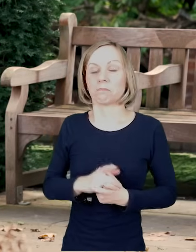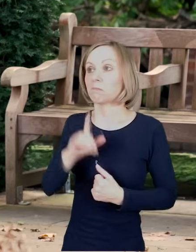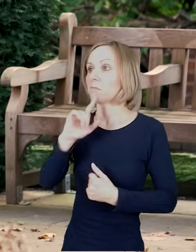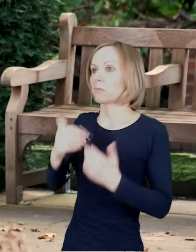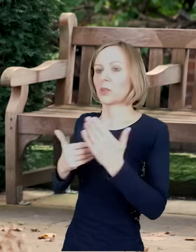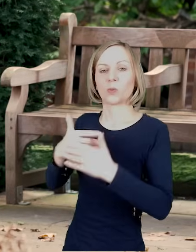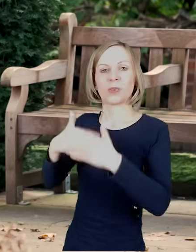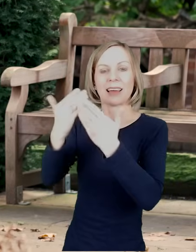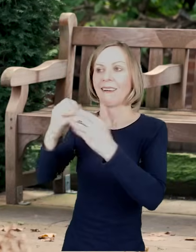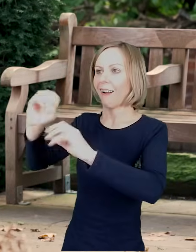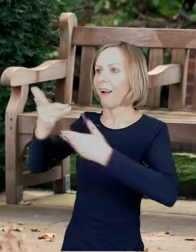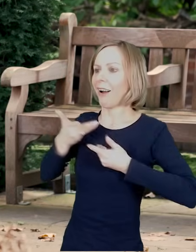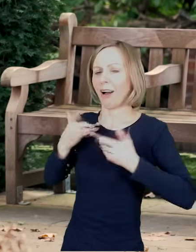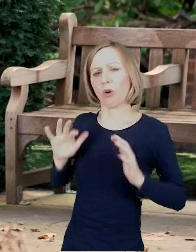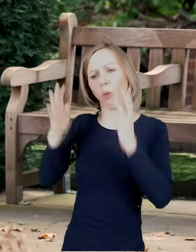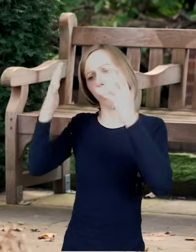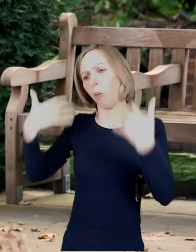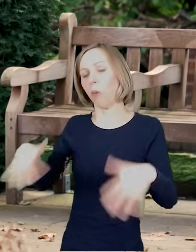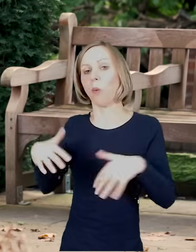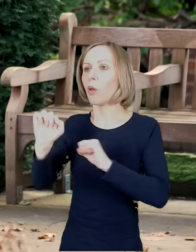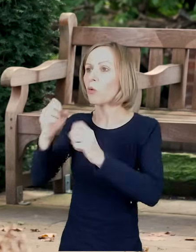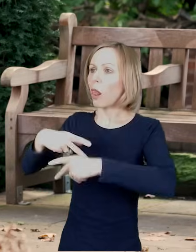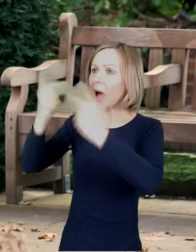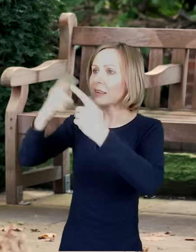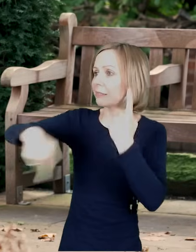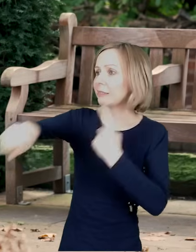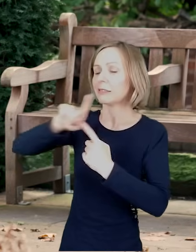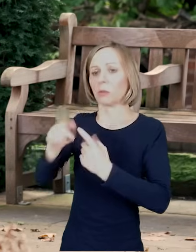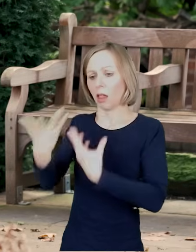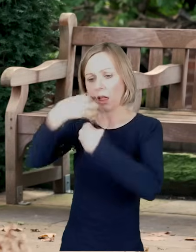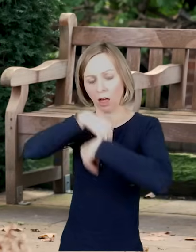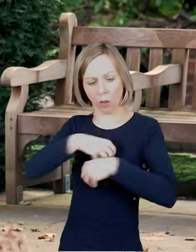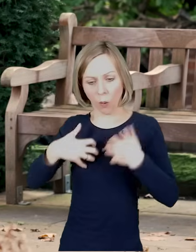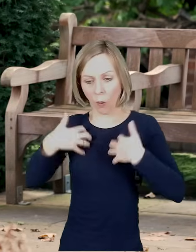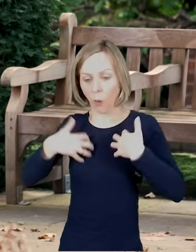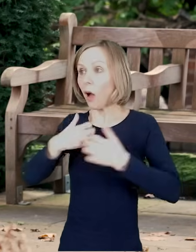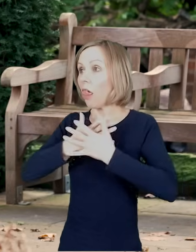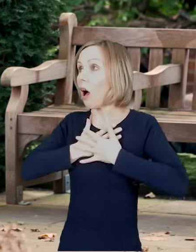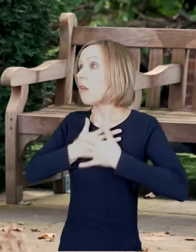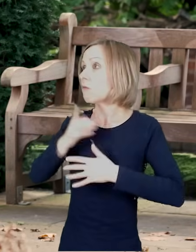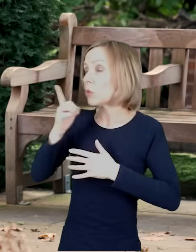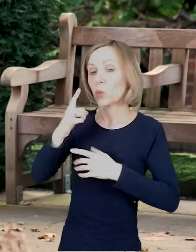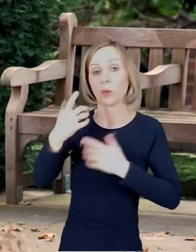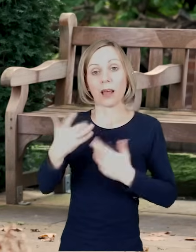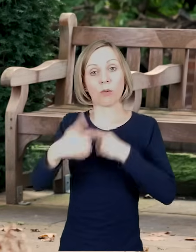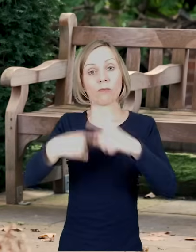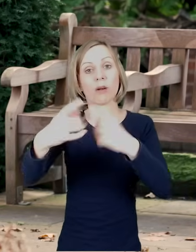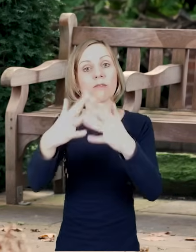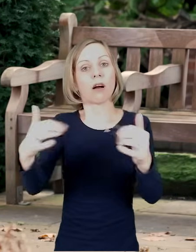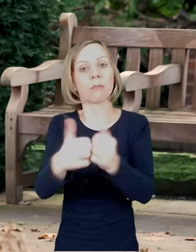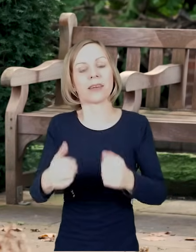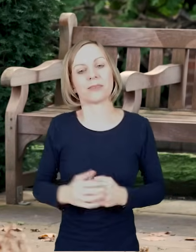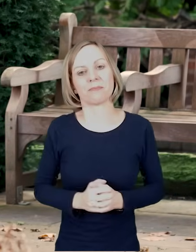As we rejoice in the gift of this new day, so may the light of your presence, O God, set our hearts on fire with love for you, now